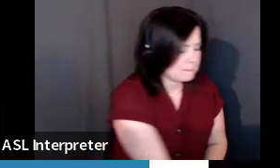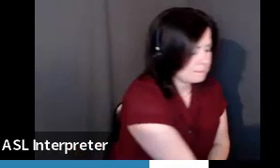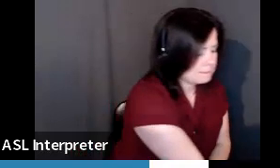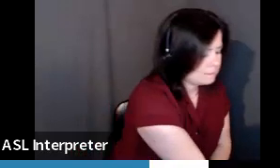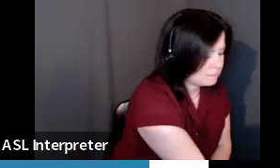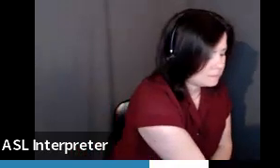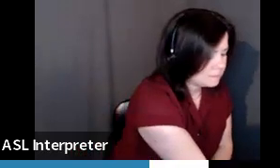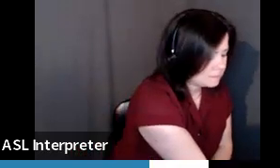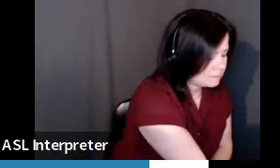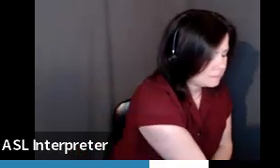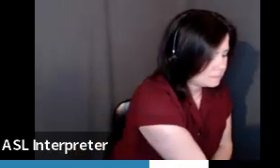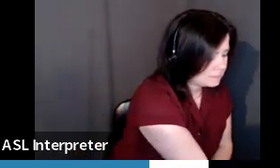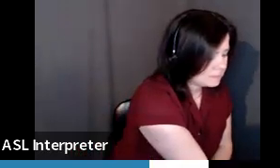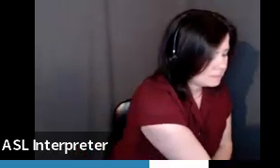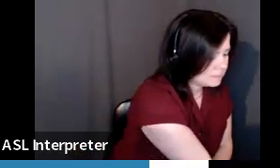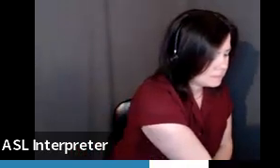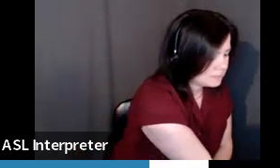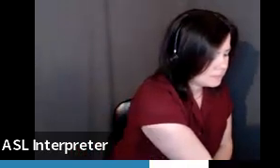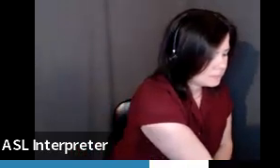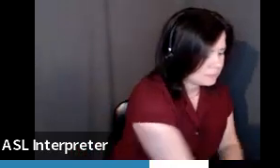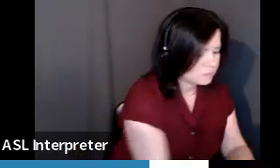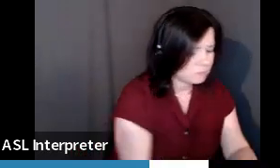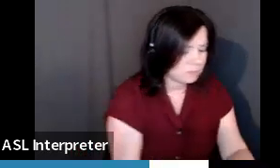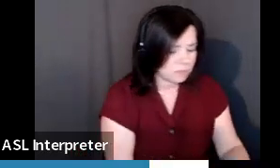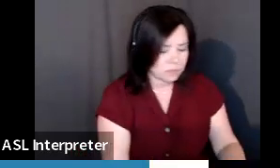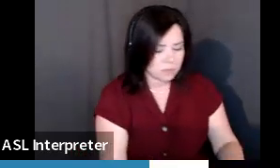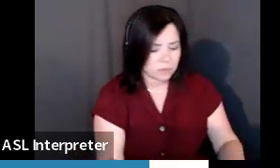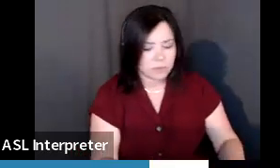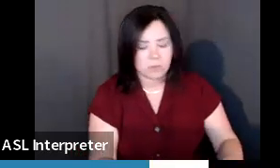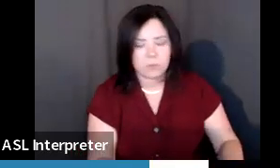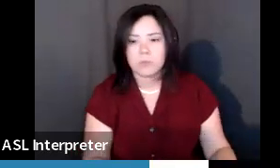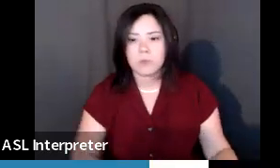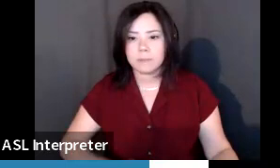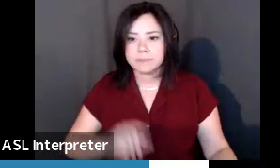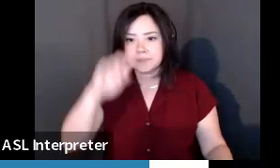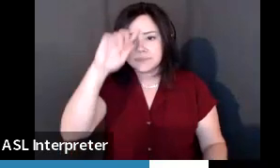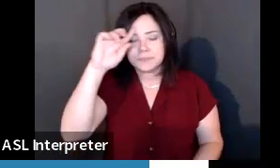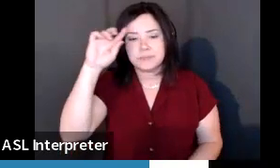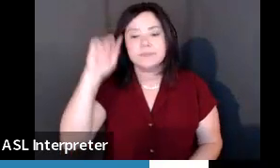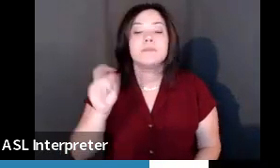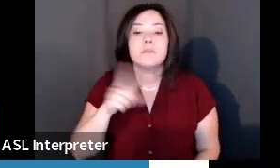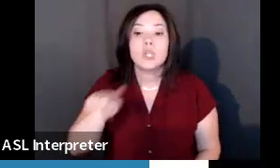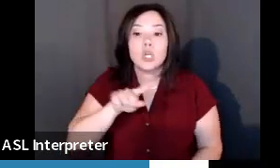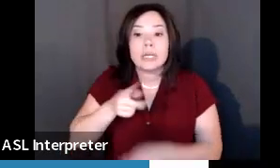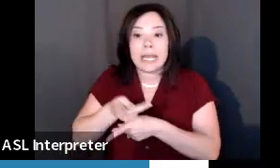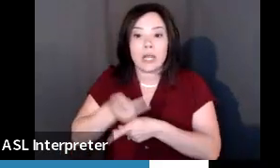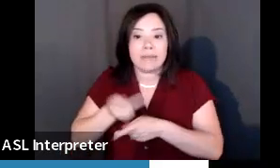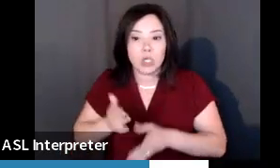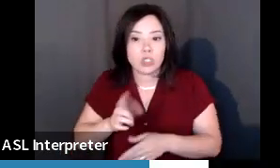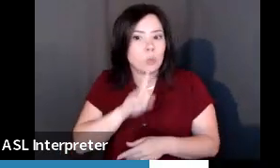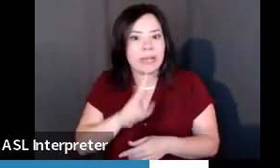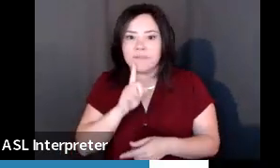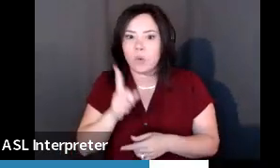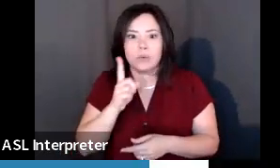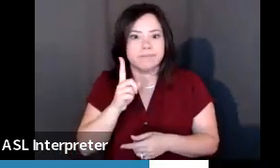slide. All right, as caregivers, and for anyone really, so again, that overlap of